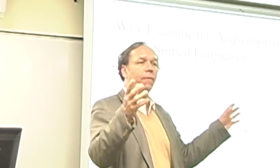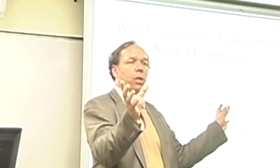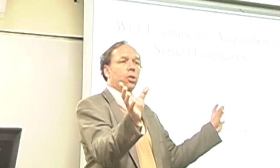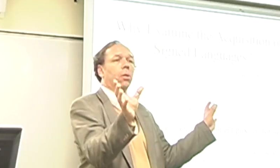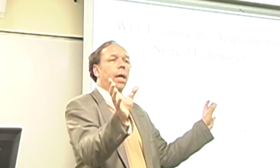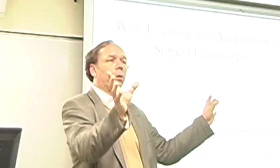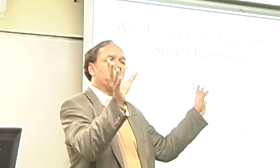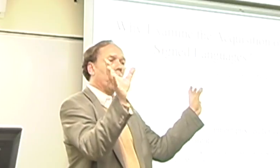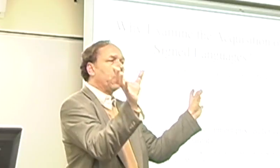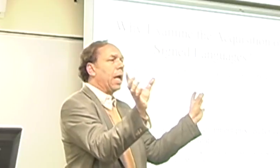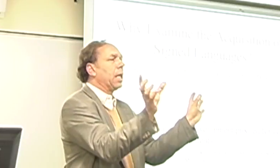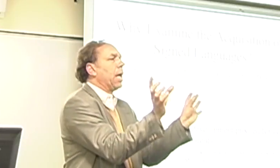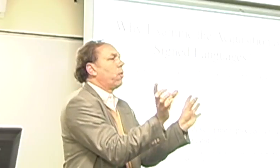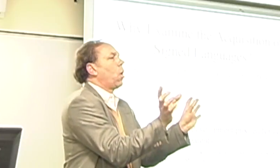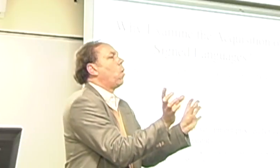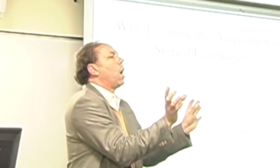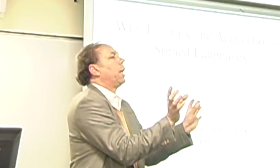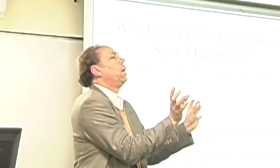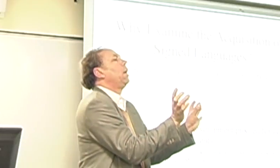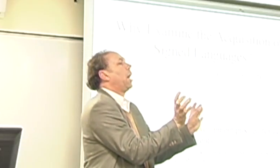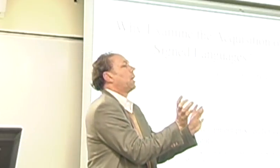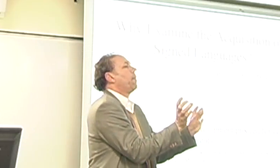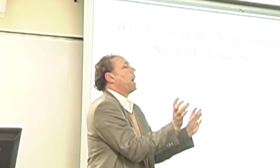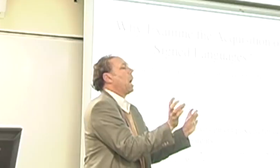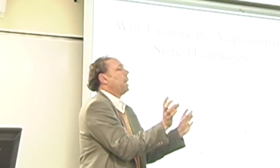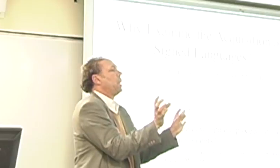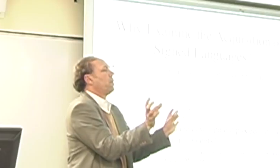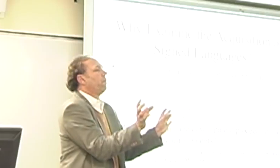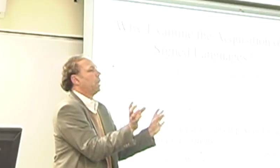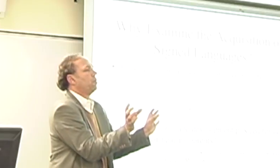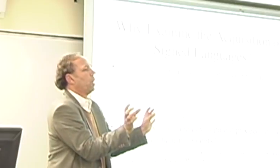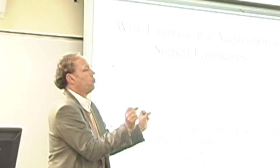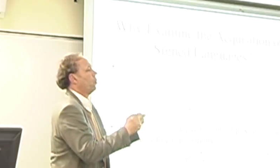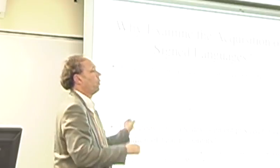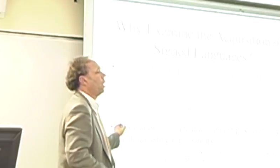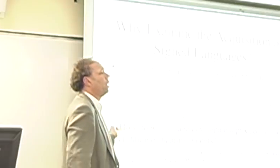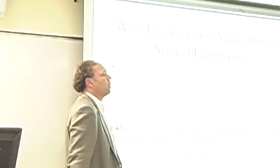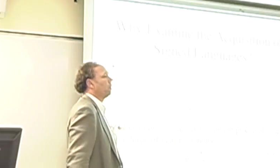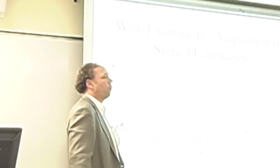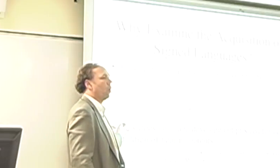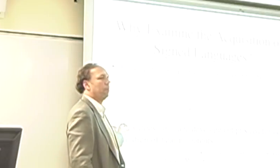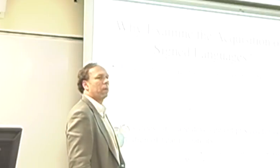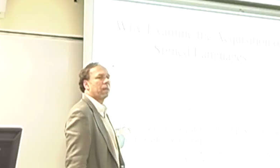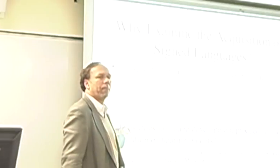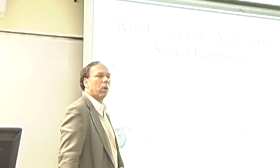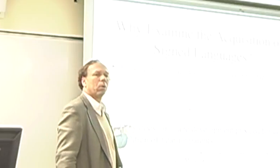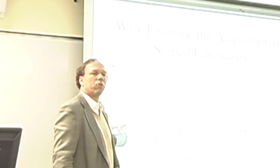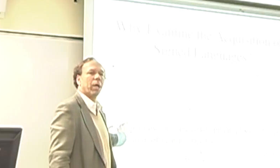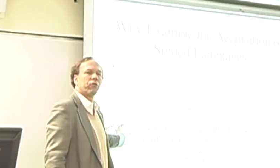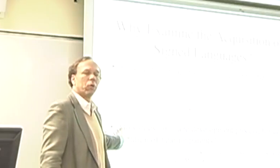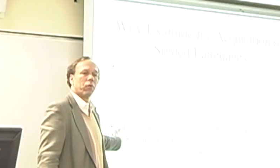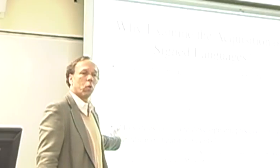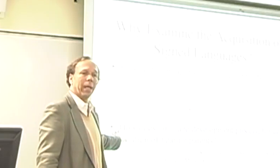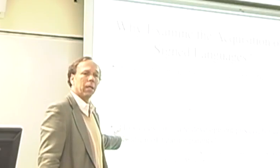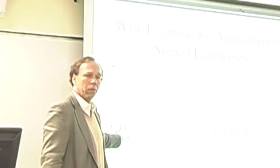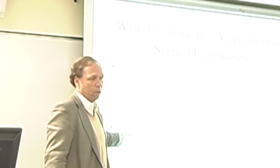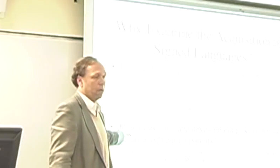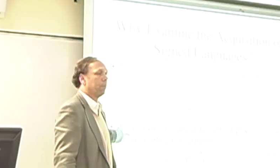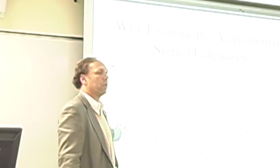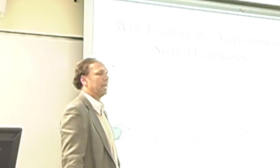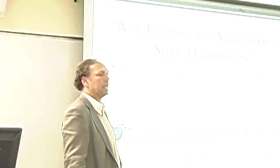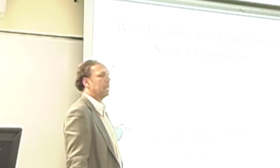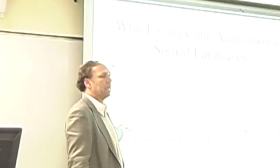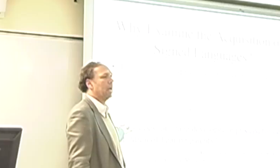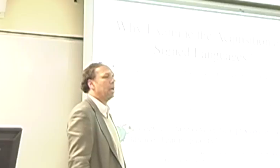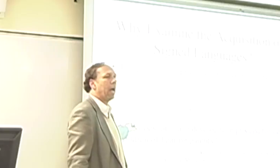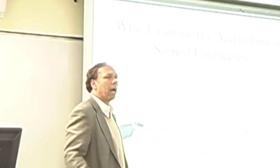from any conventional language will nonetheless go on and combine these invented gestures to form simple gesture strings,